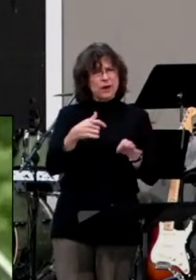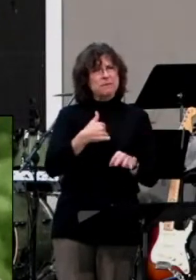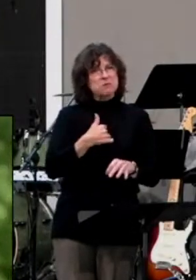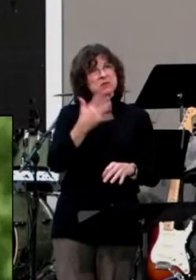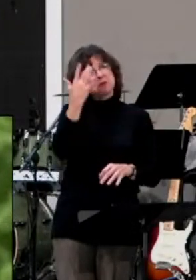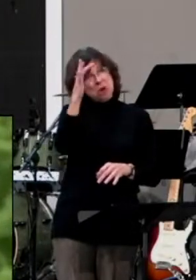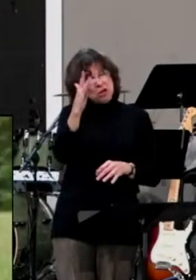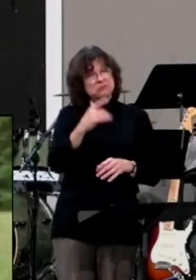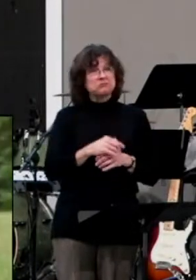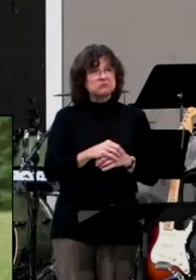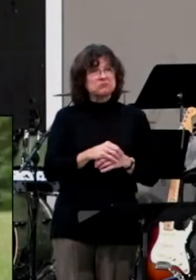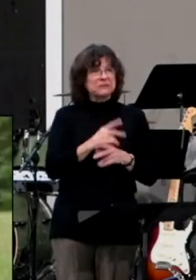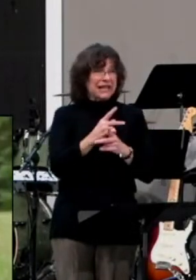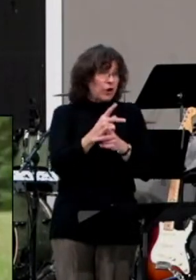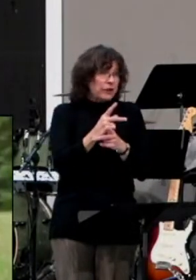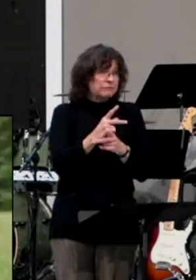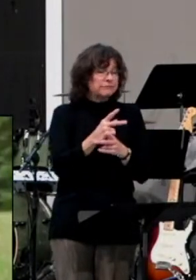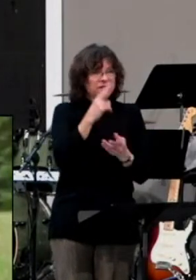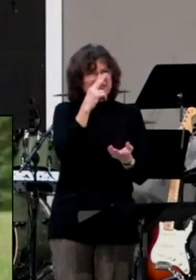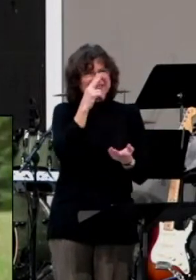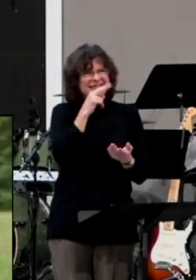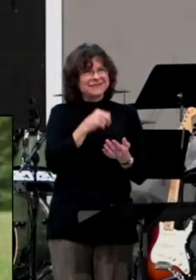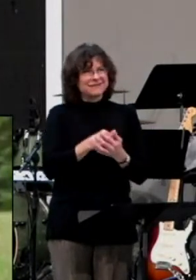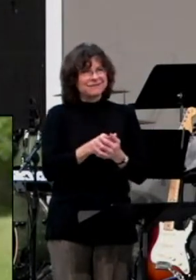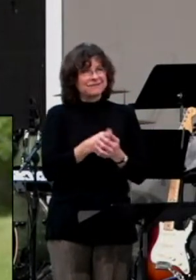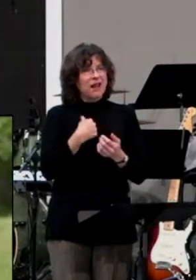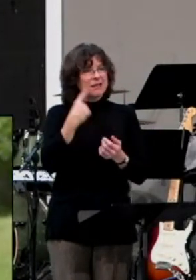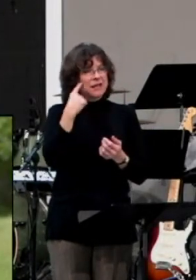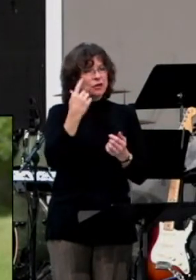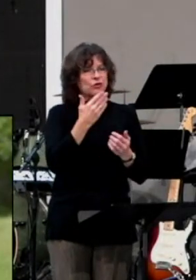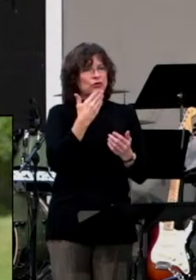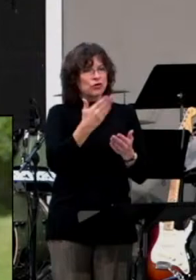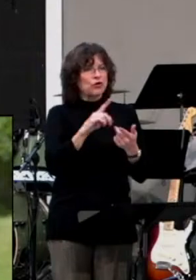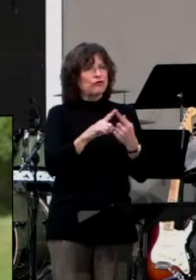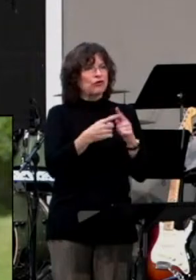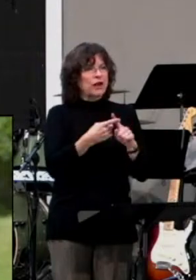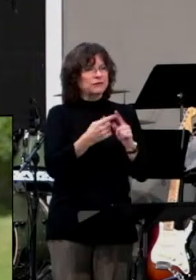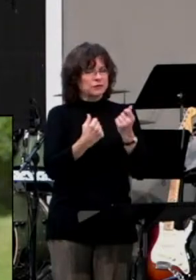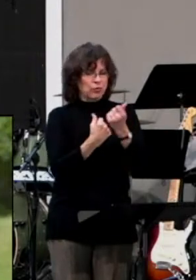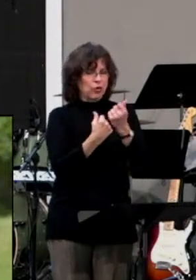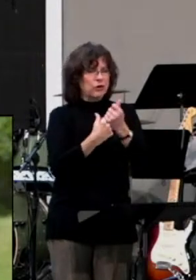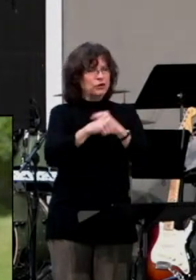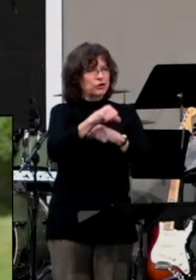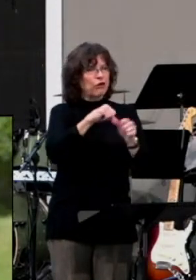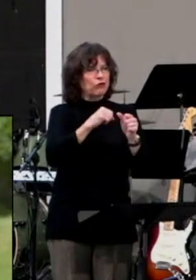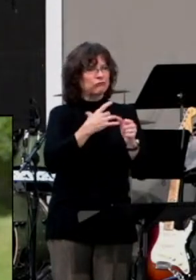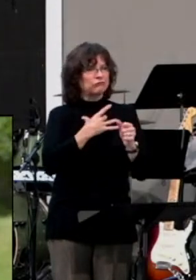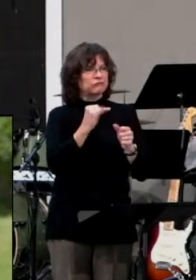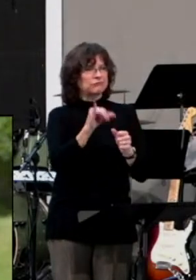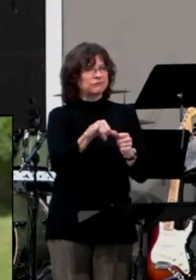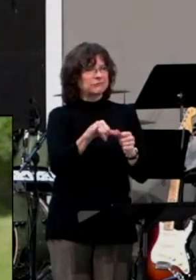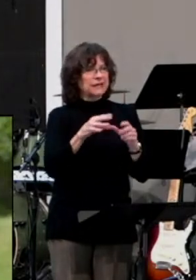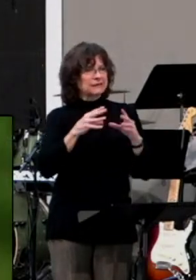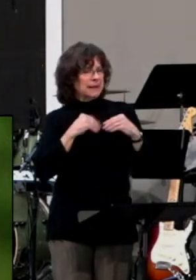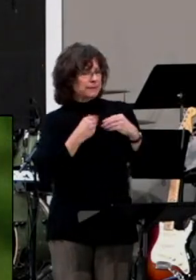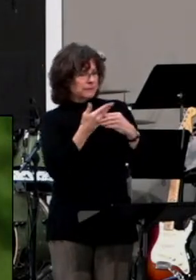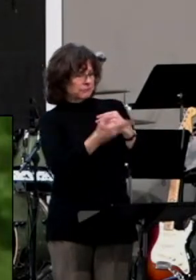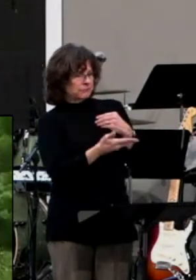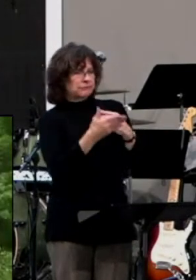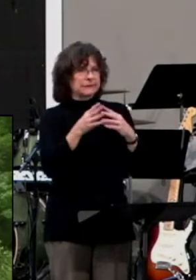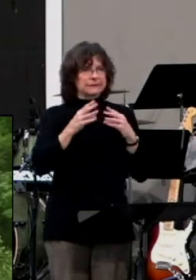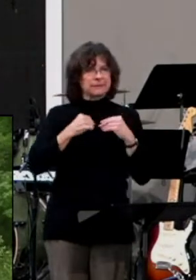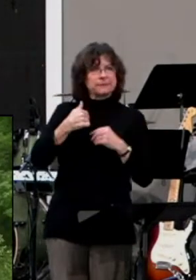funny. Something that makes a good friend, just being there for each other and accepting who they are.